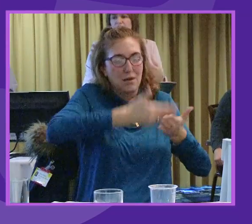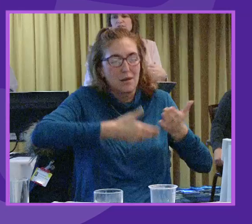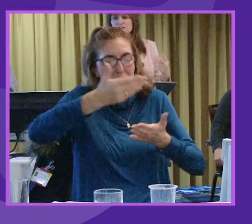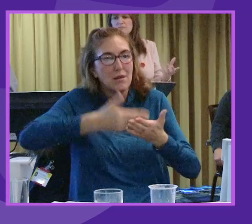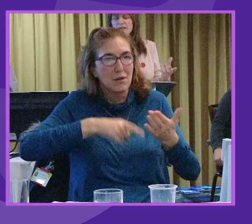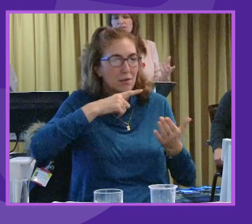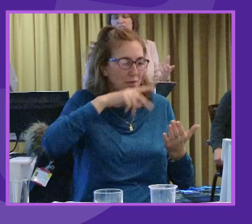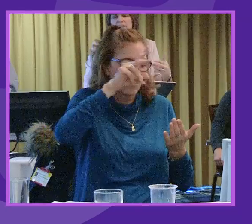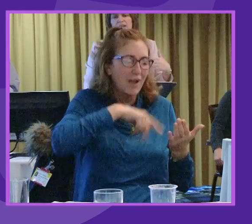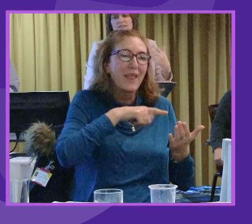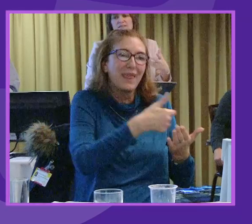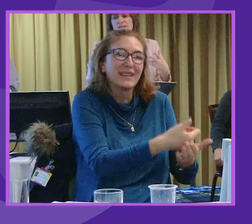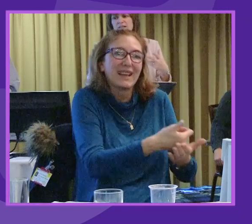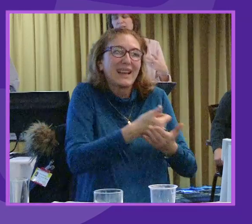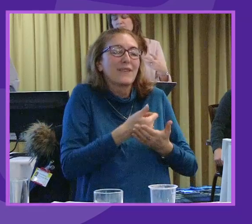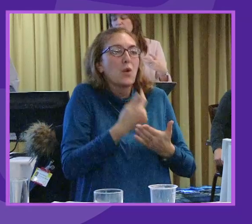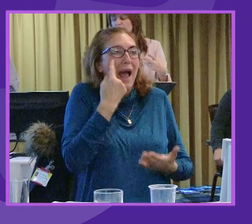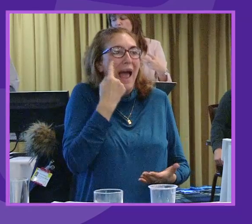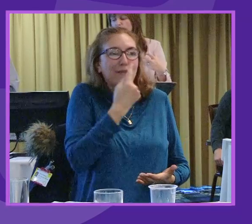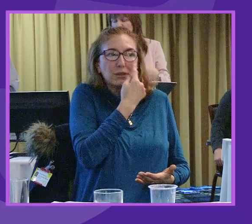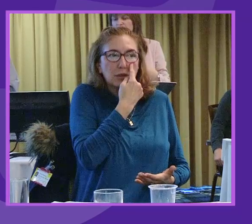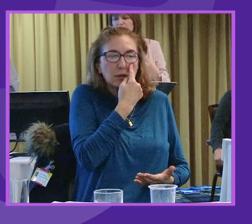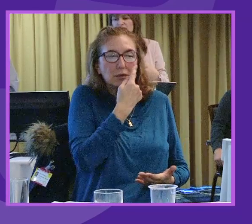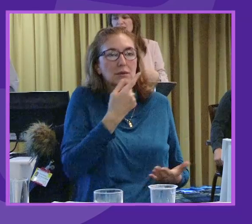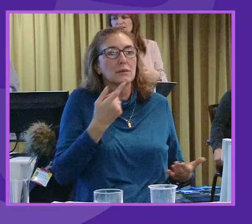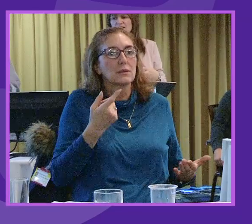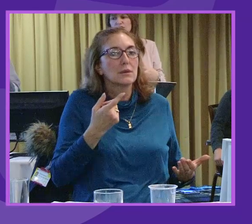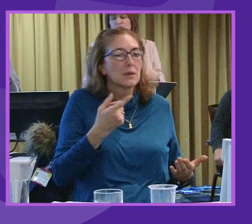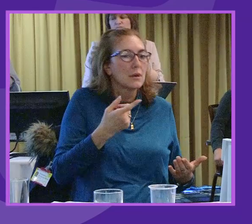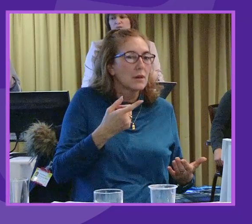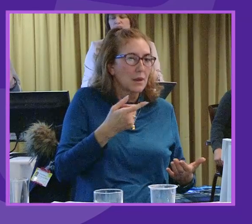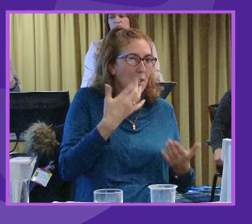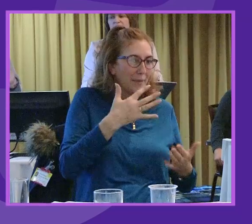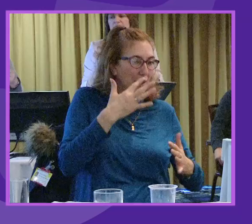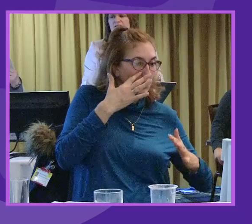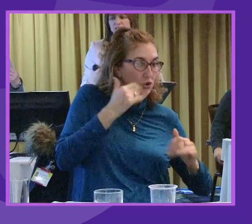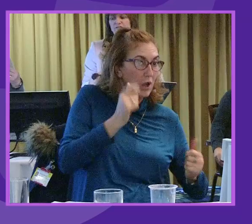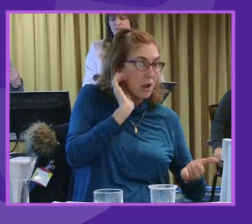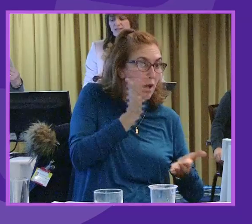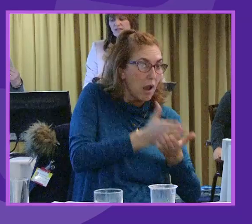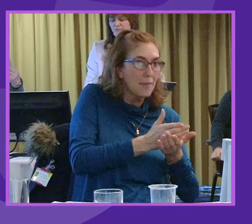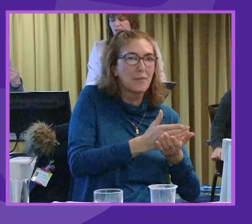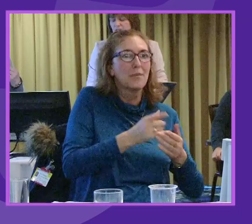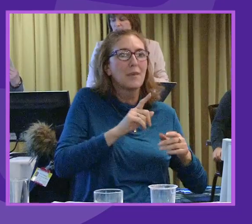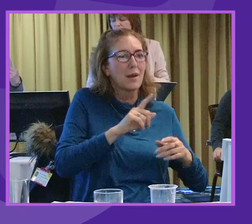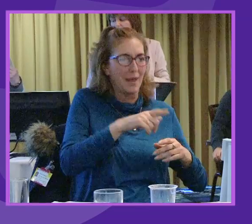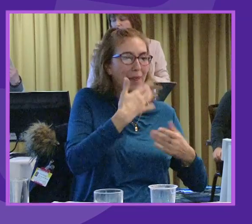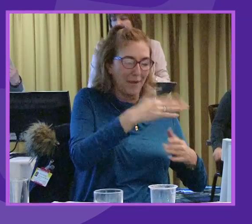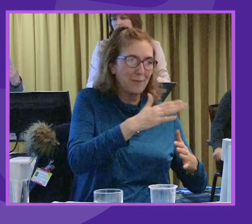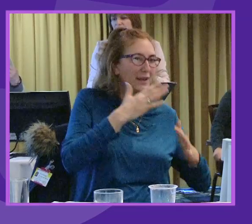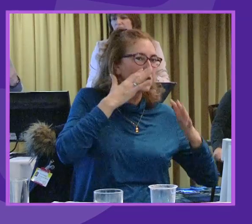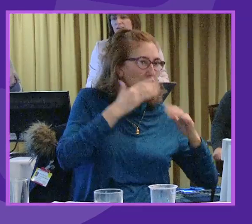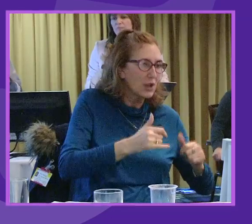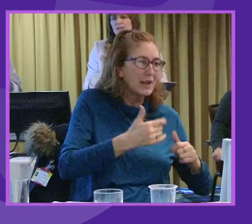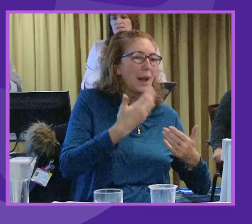briefing papers do is they give you the evidence base and where people have tested these roles out in